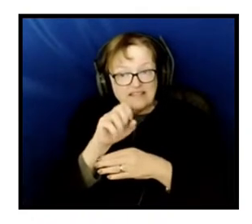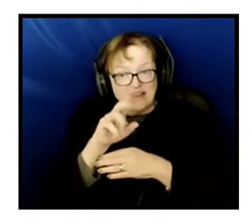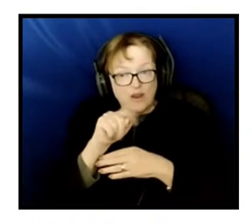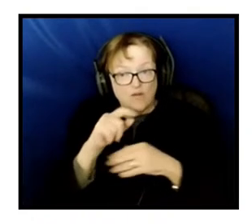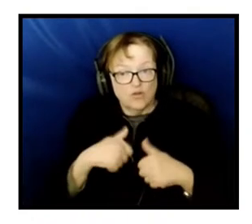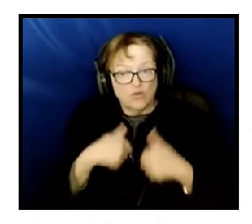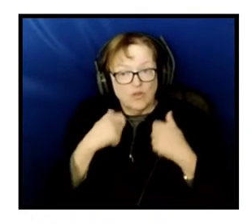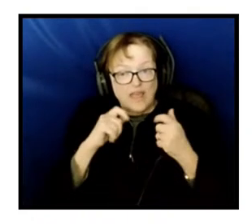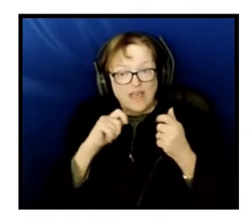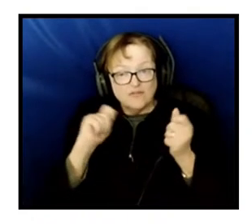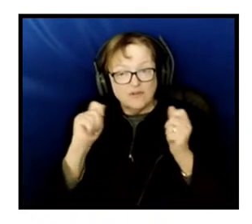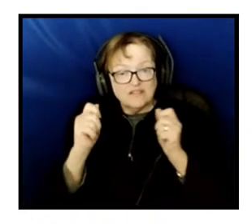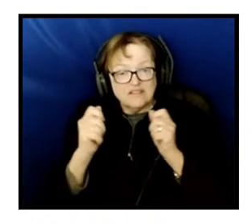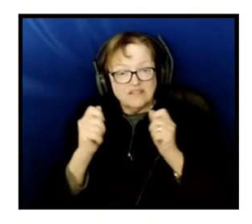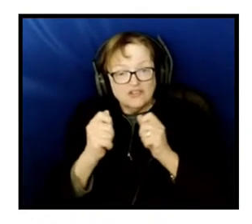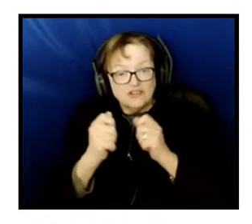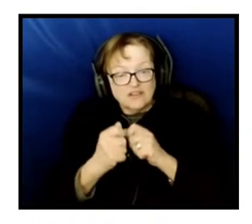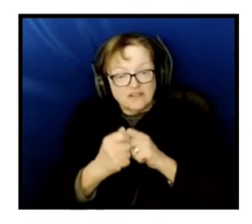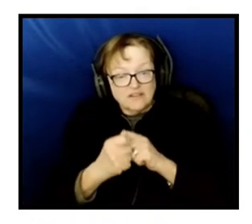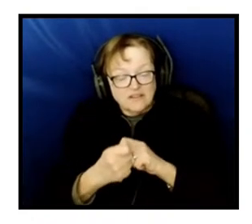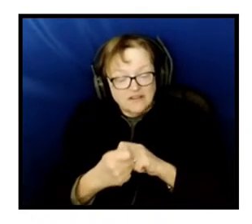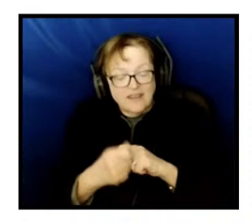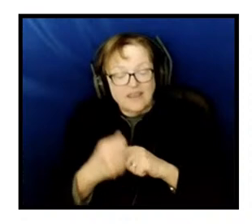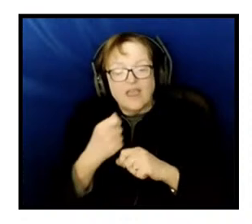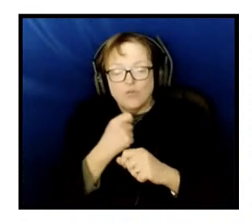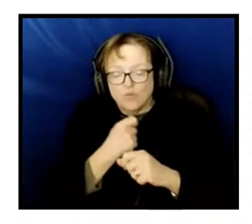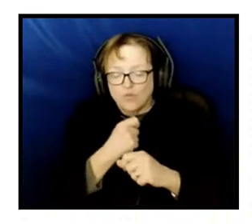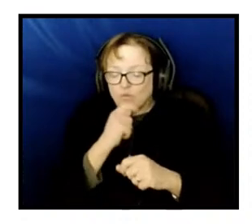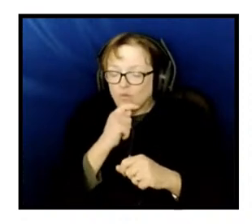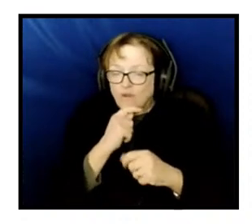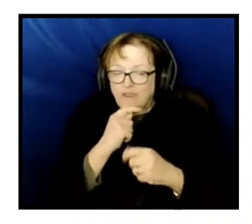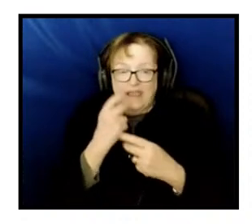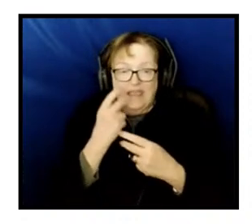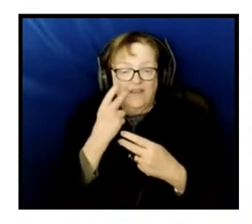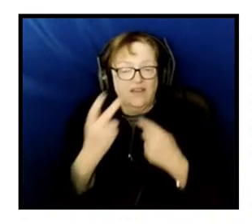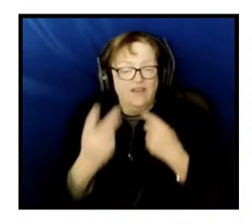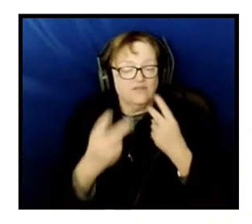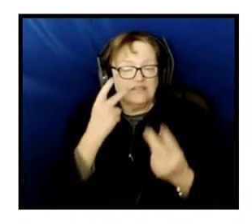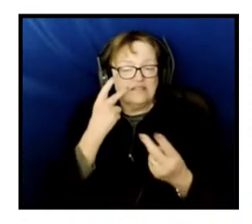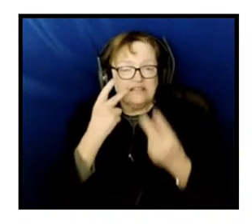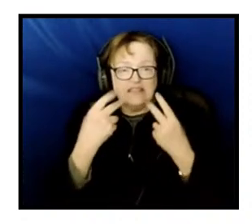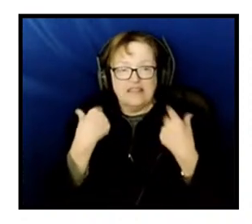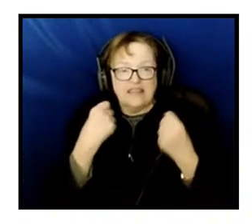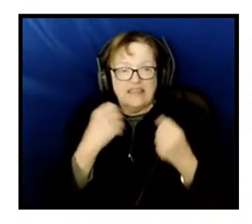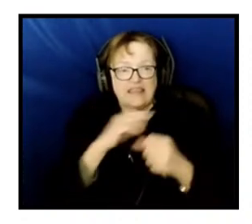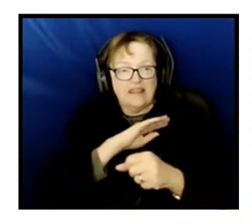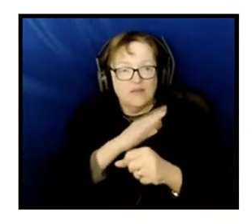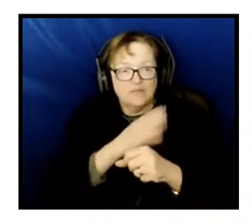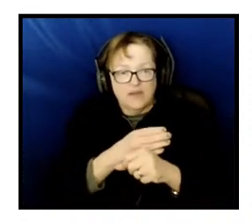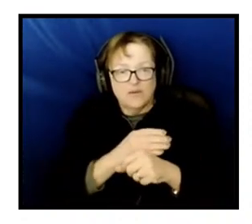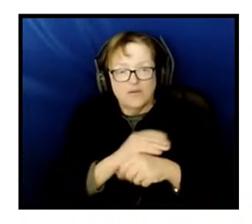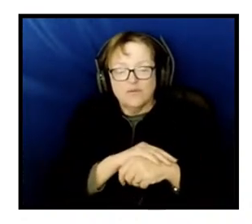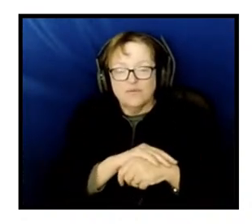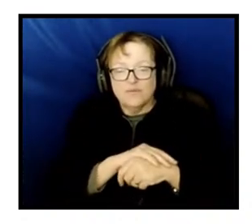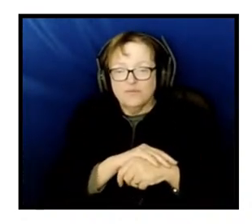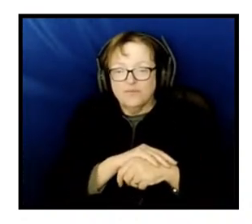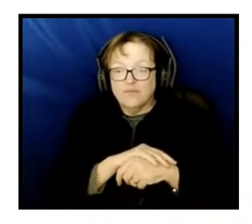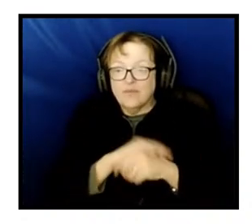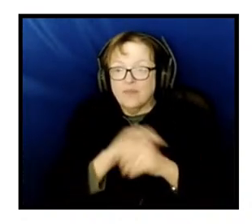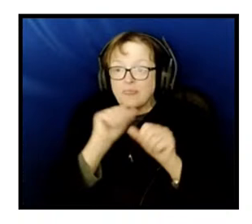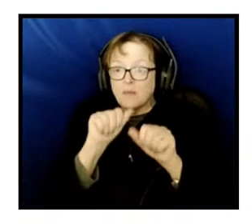transitions and can attest to the healing power of intentions and affirmations. The magic of